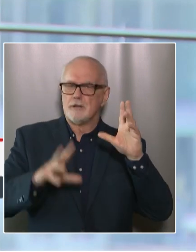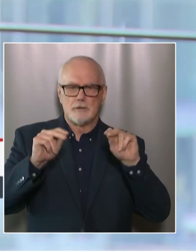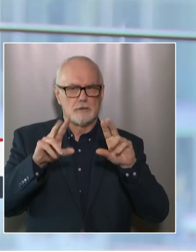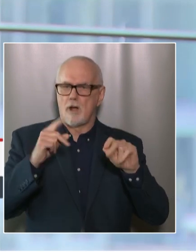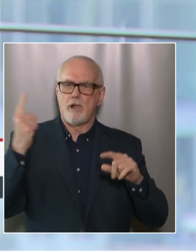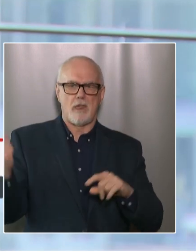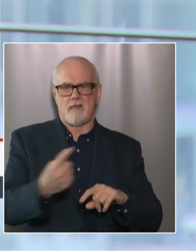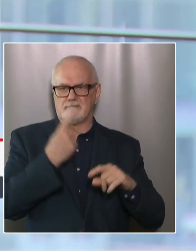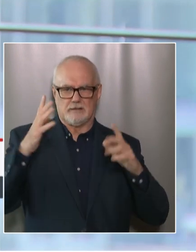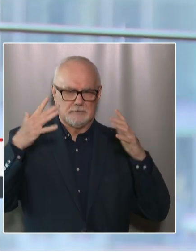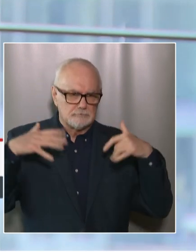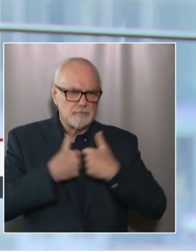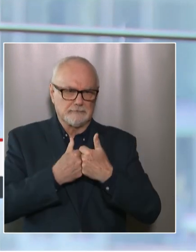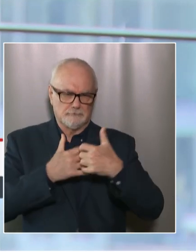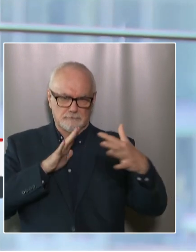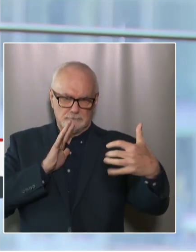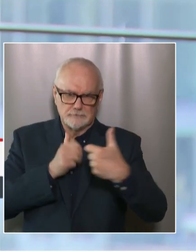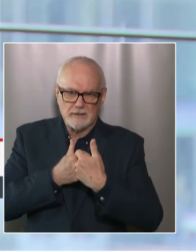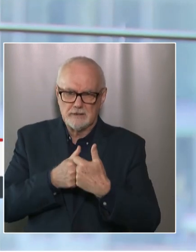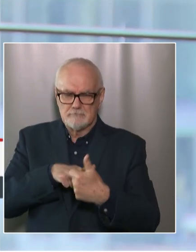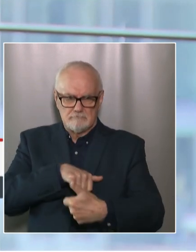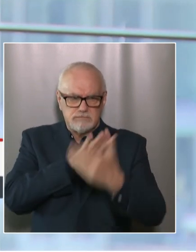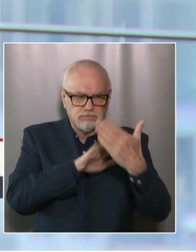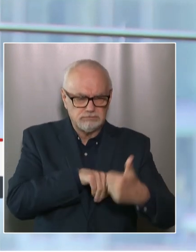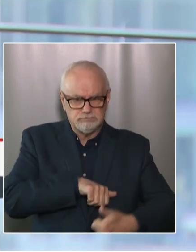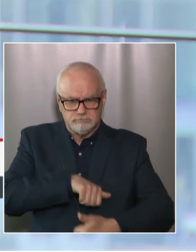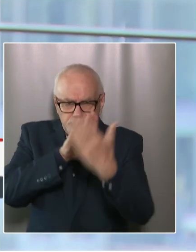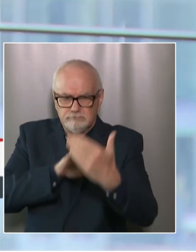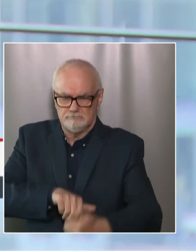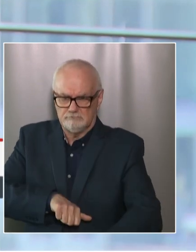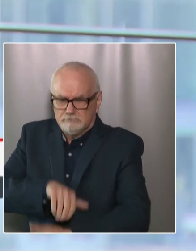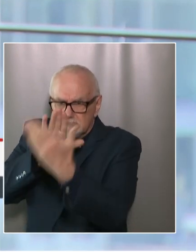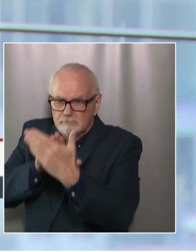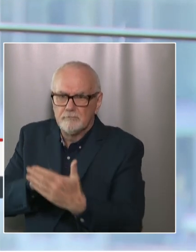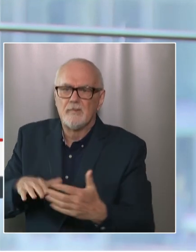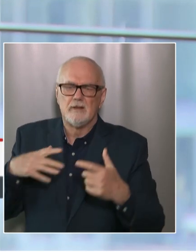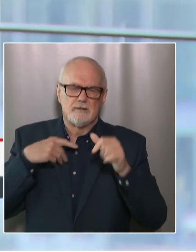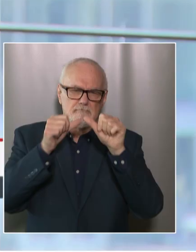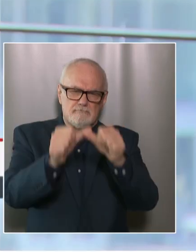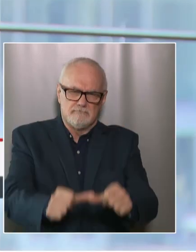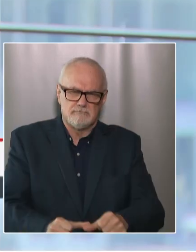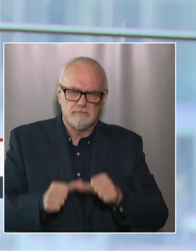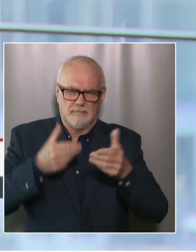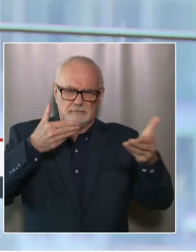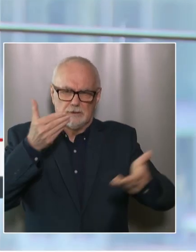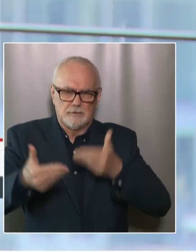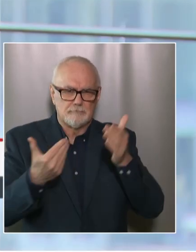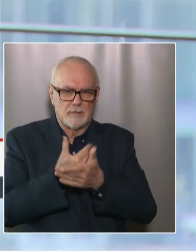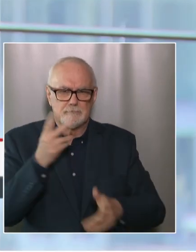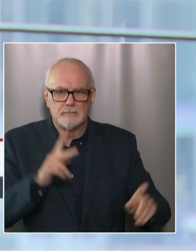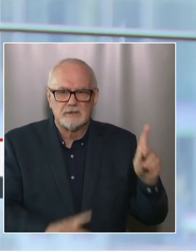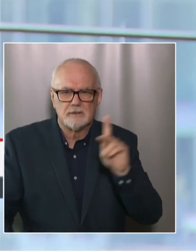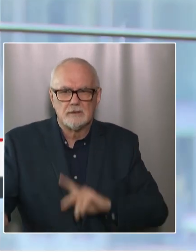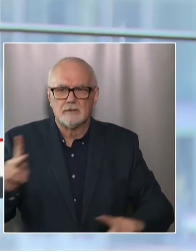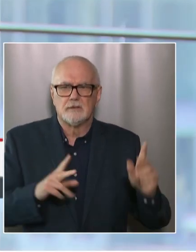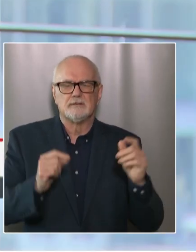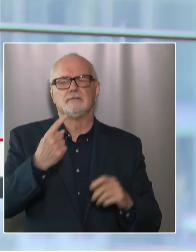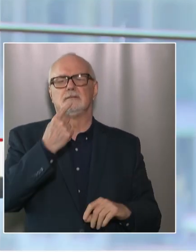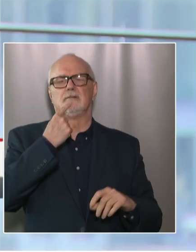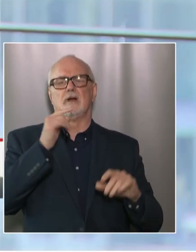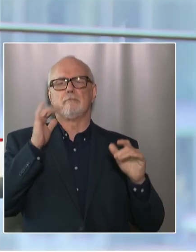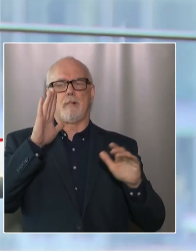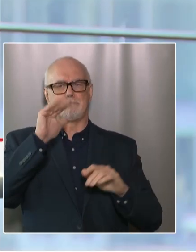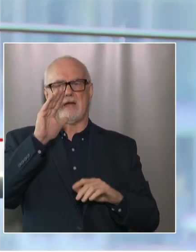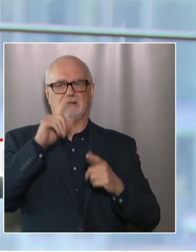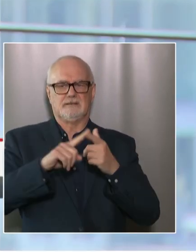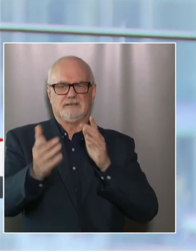to welcome new people. We're constantly bringing in new people into DMPED, as well as saying goodbye to really talented people as